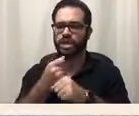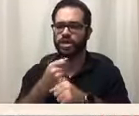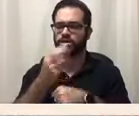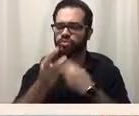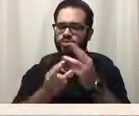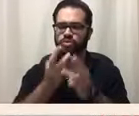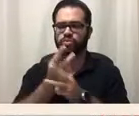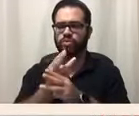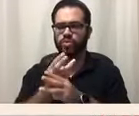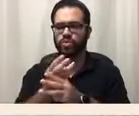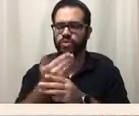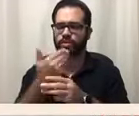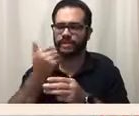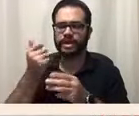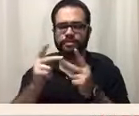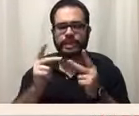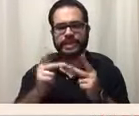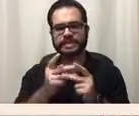bit at a time.